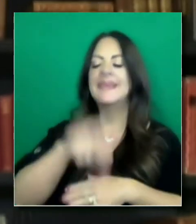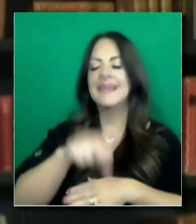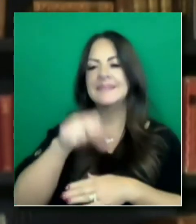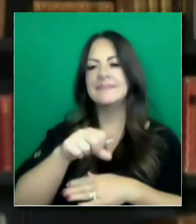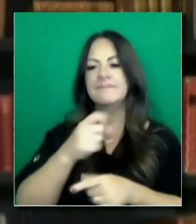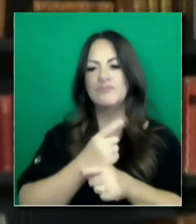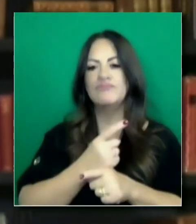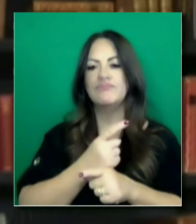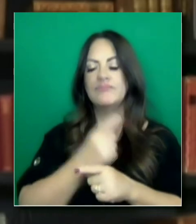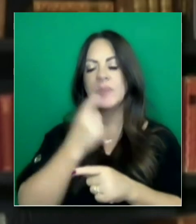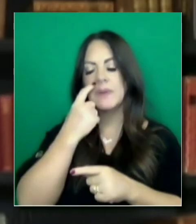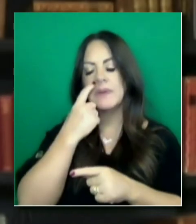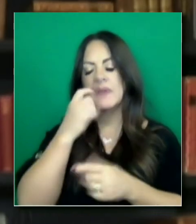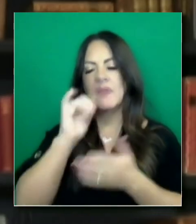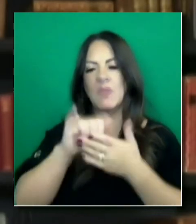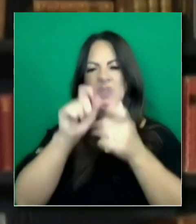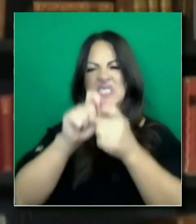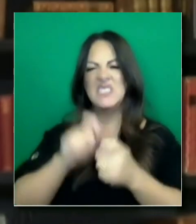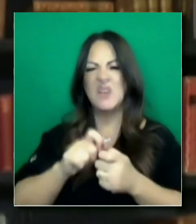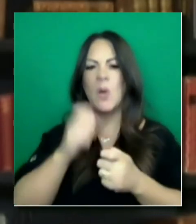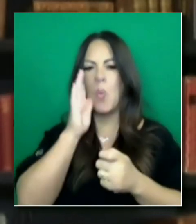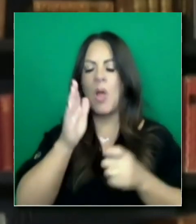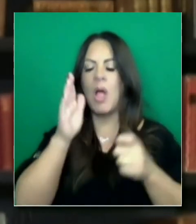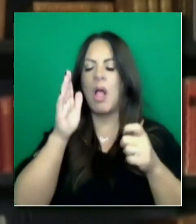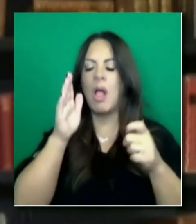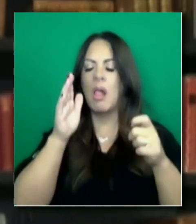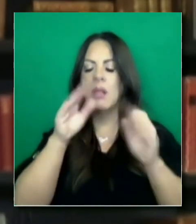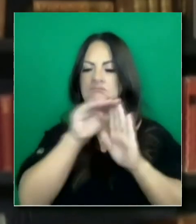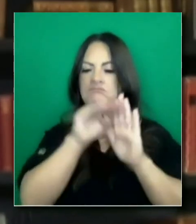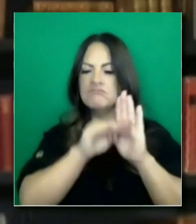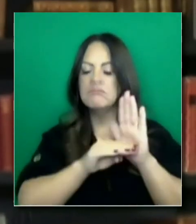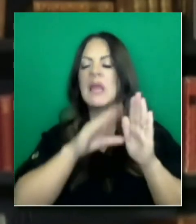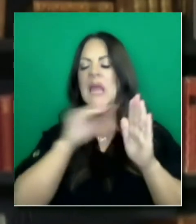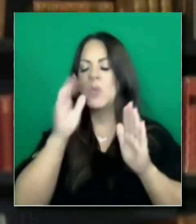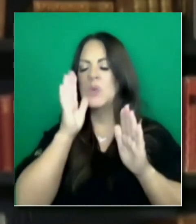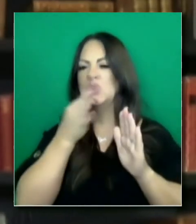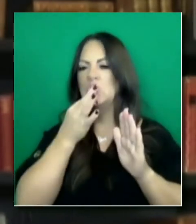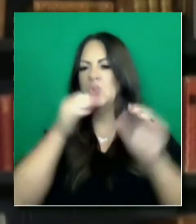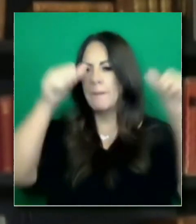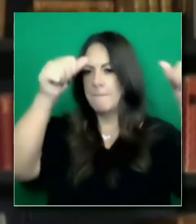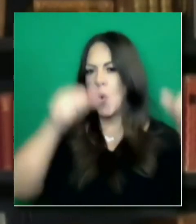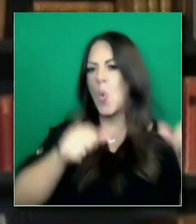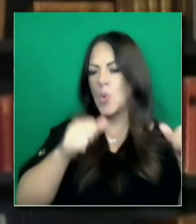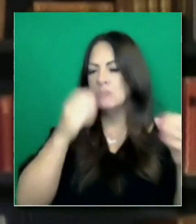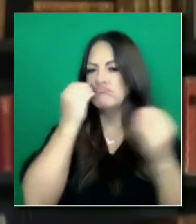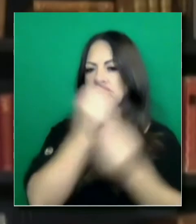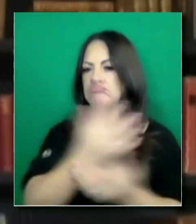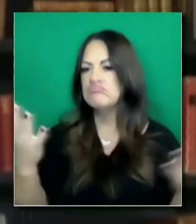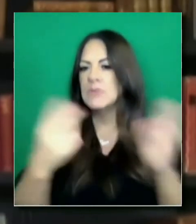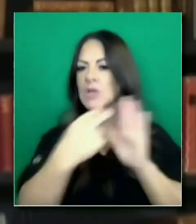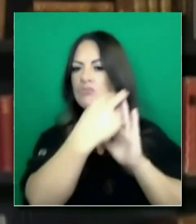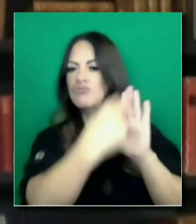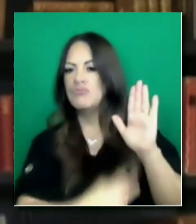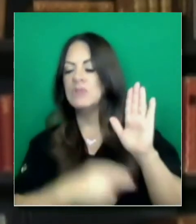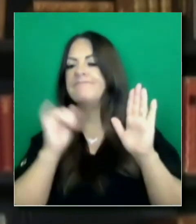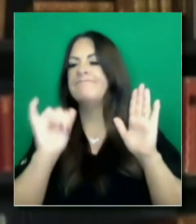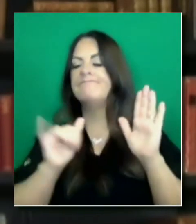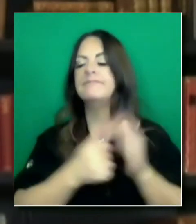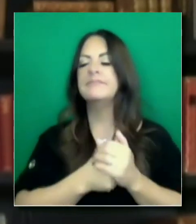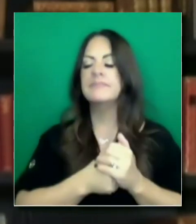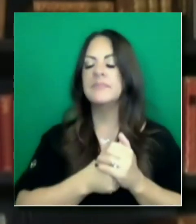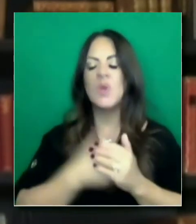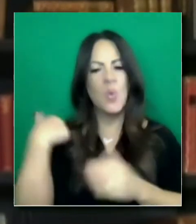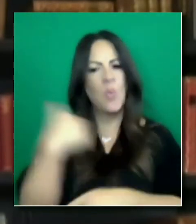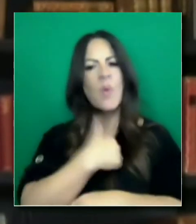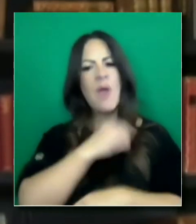of those details being made public very shortly. I also just want to highlight it's one thing to be concerned, and we all should be